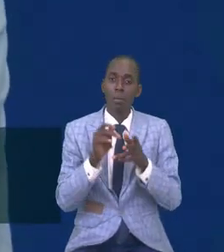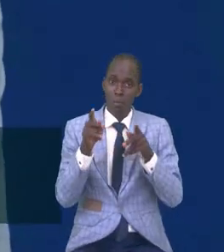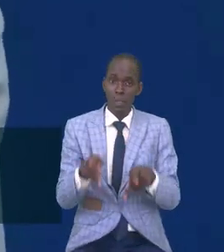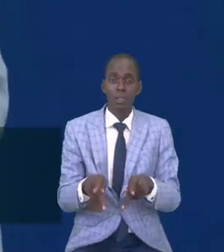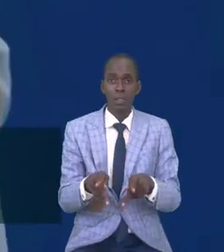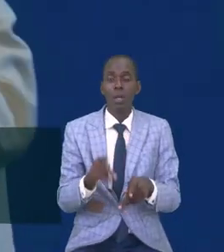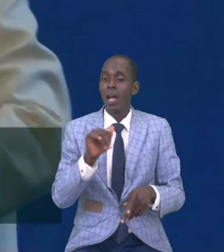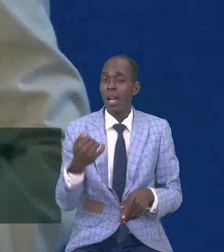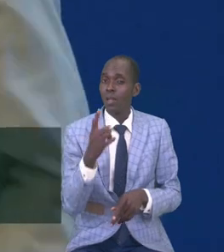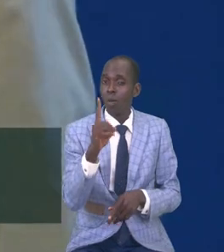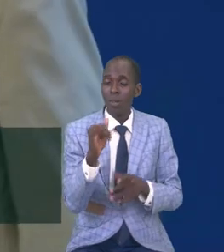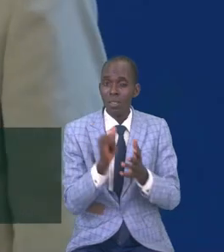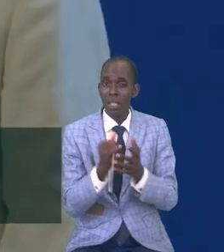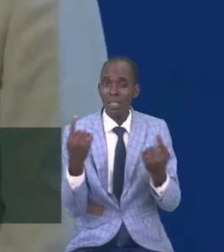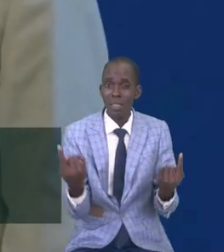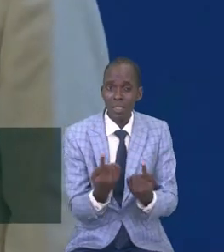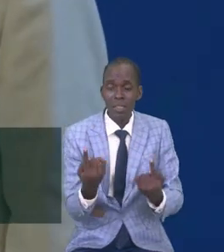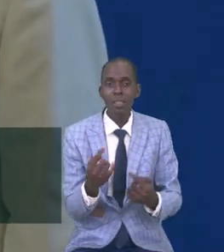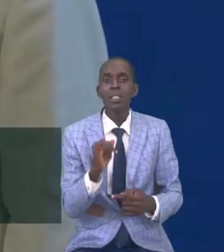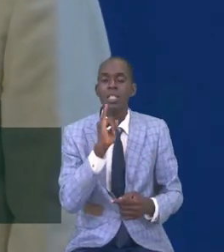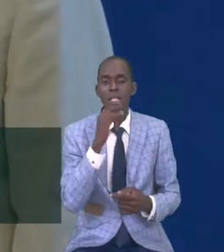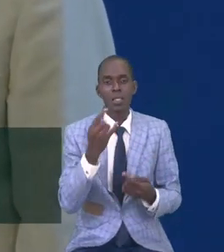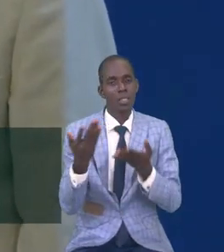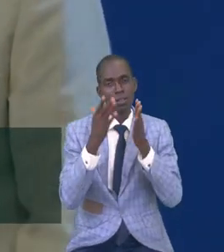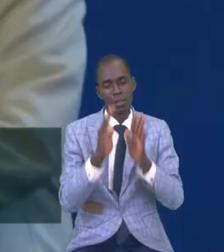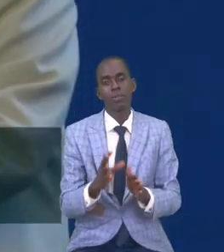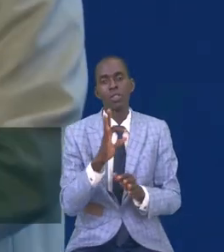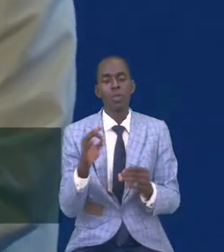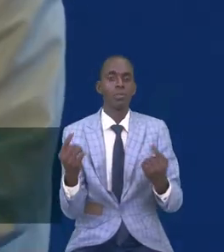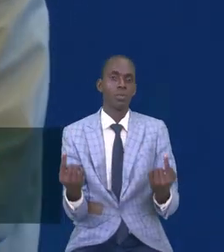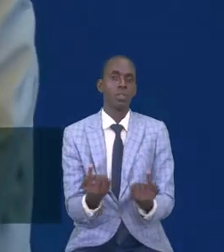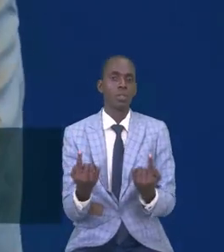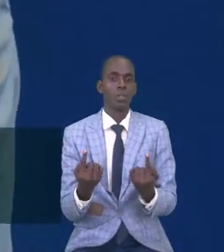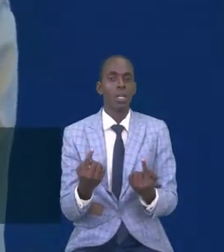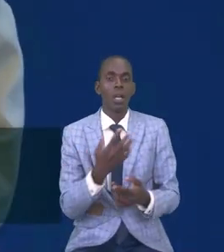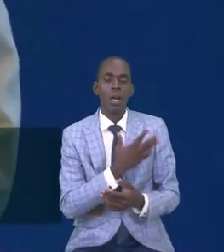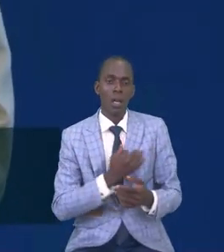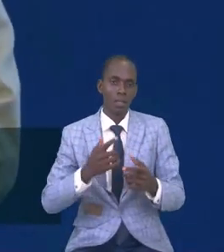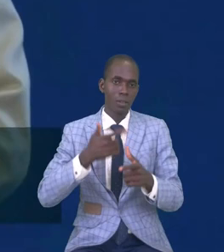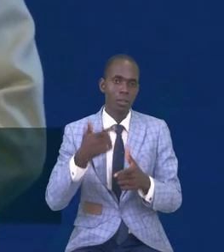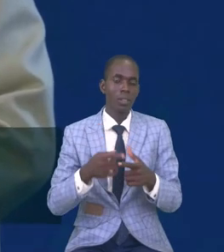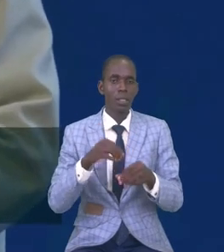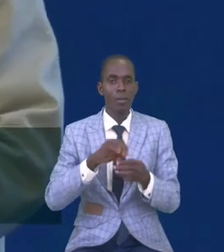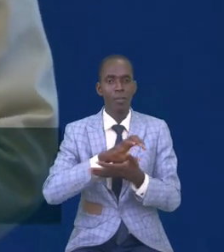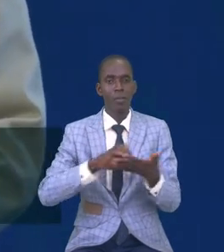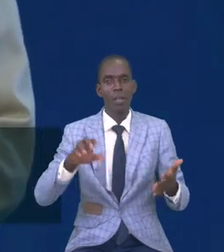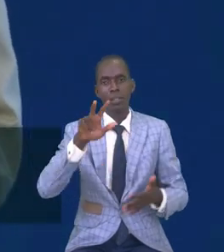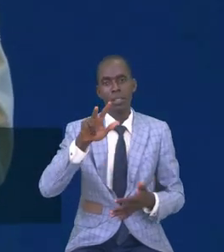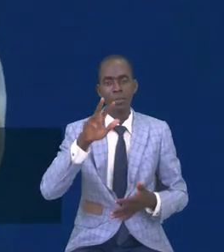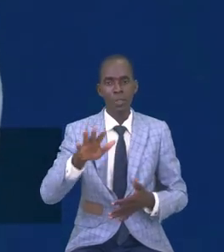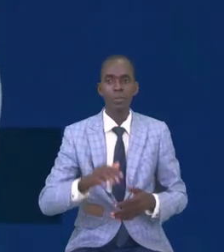committed sin is the servant of sin. And then in verse